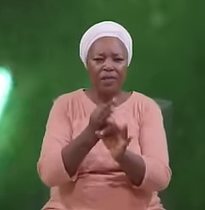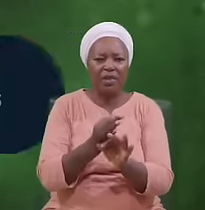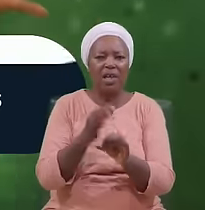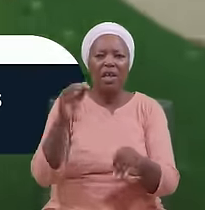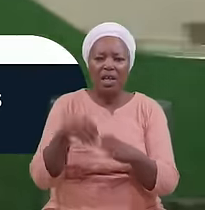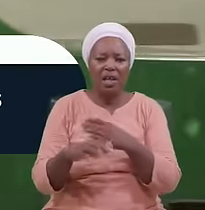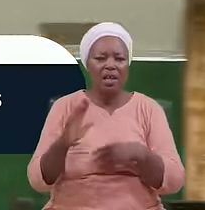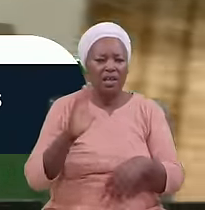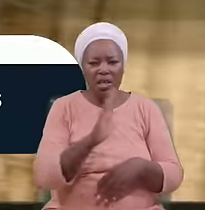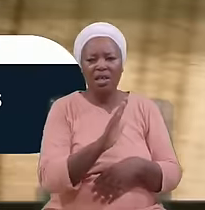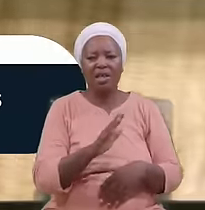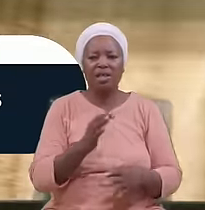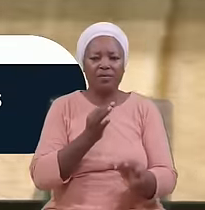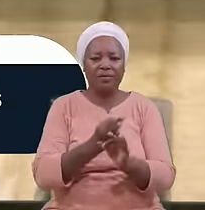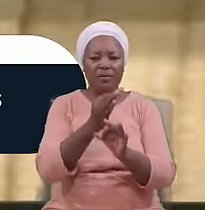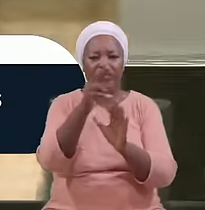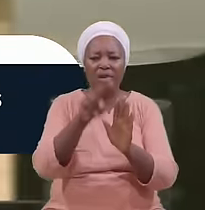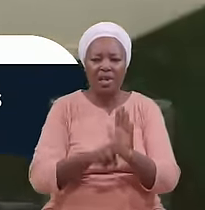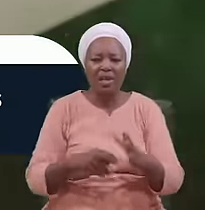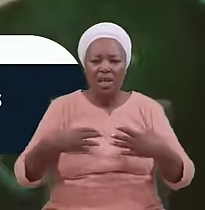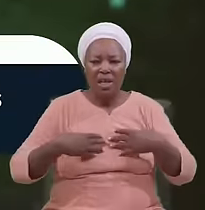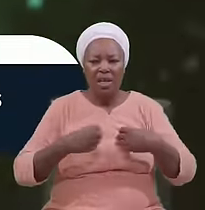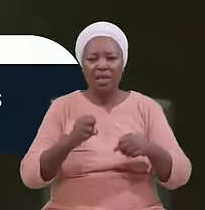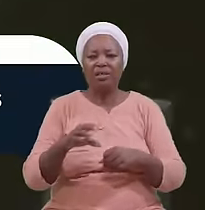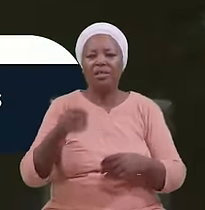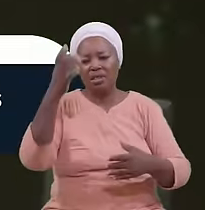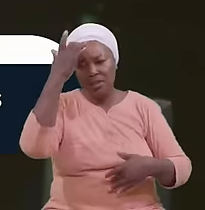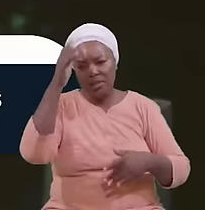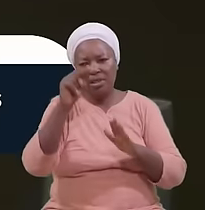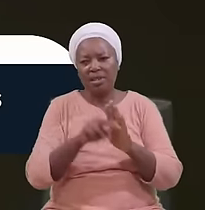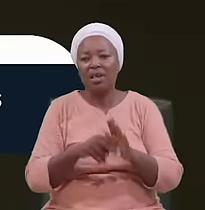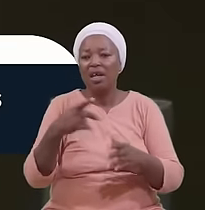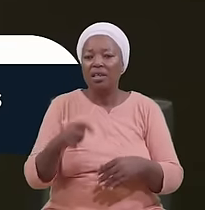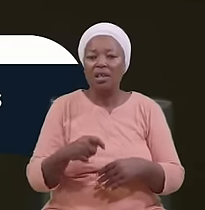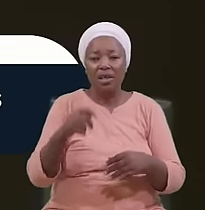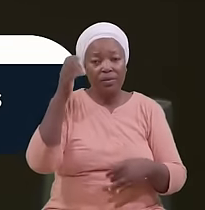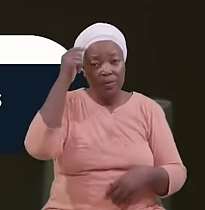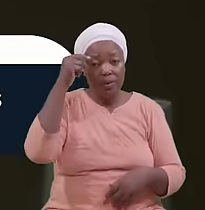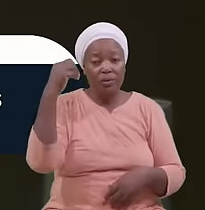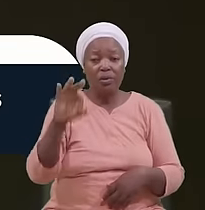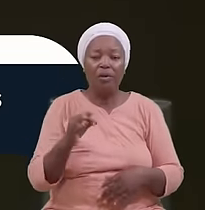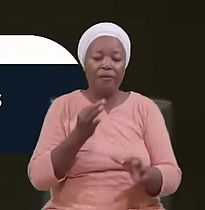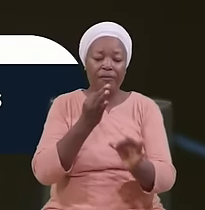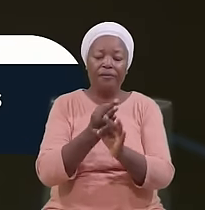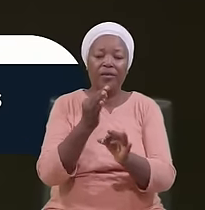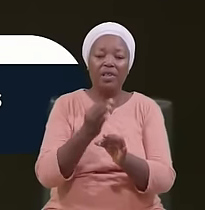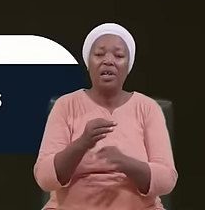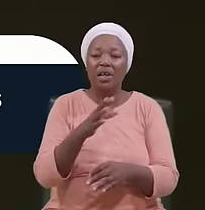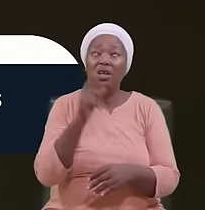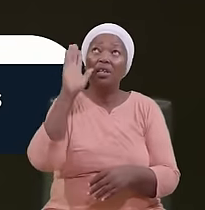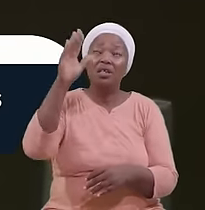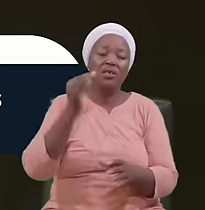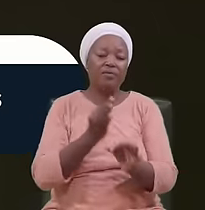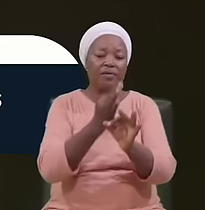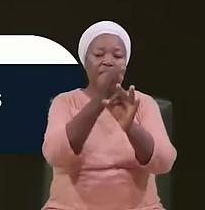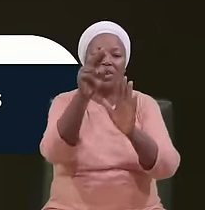his faithfulness heals sicknesses. The thought of faith in his faithfulness. I know he's